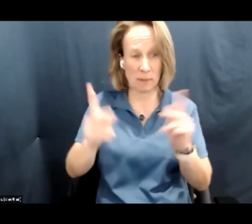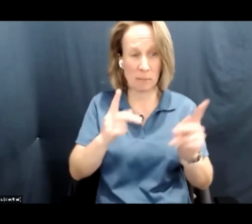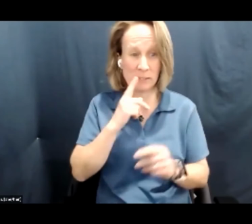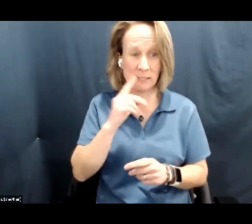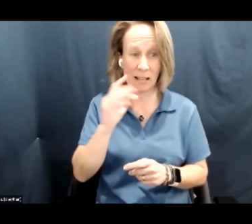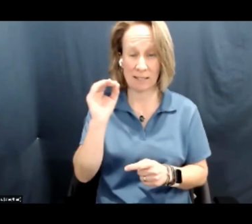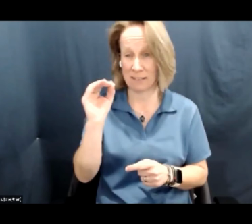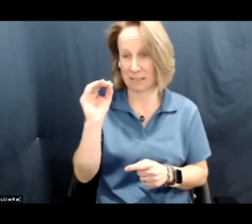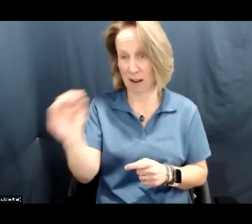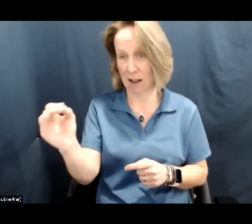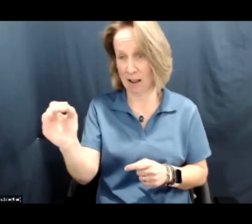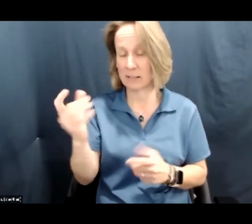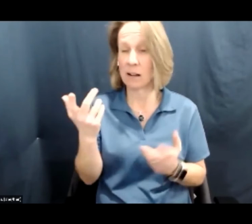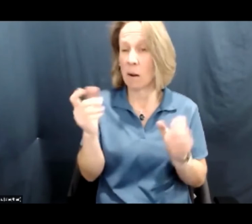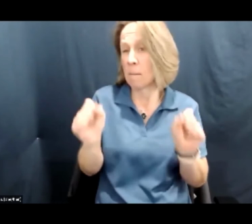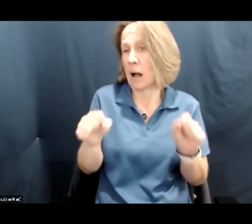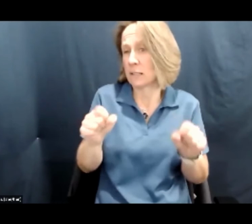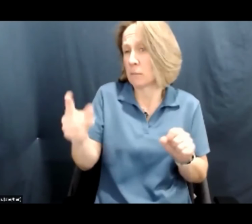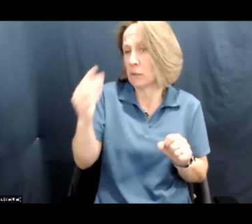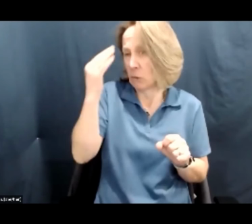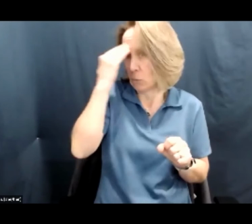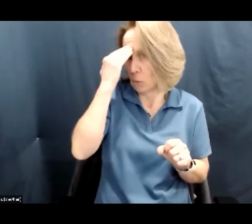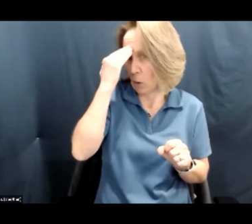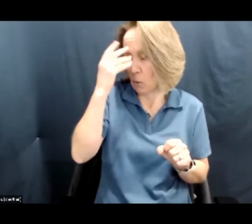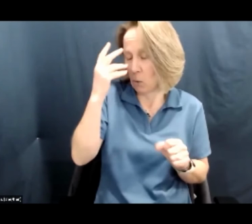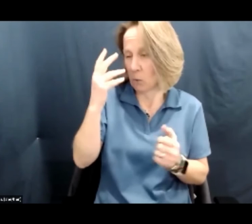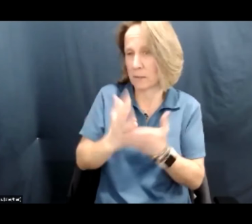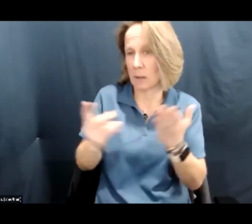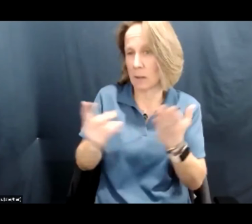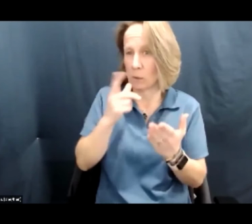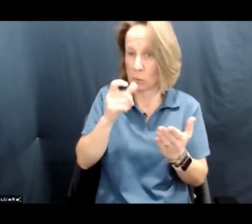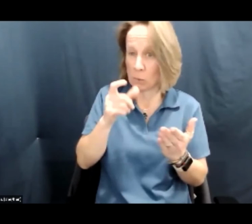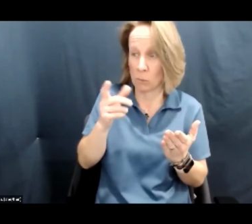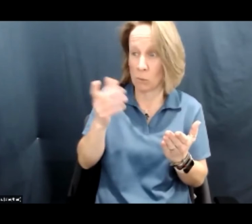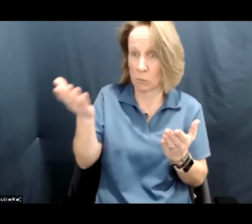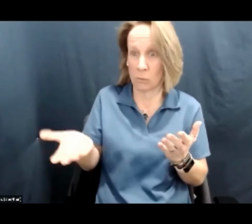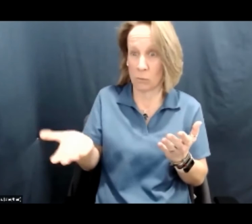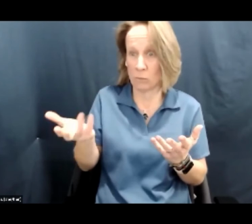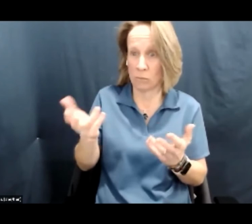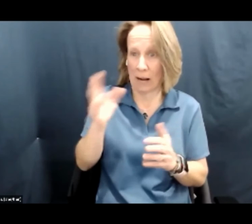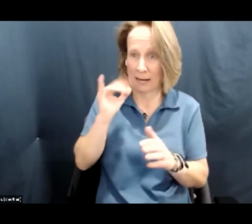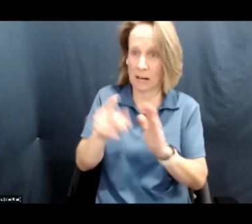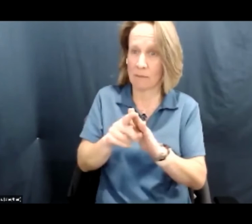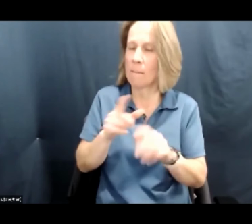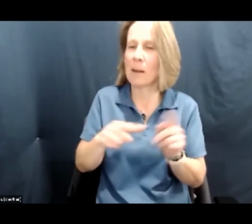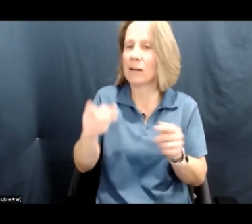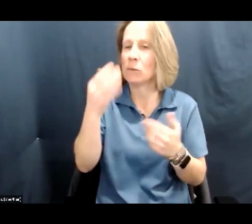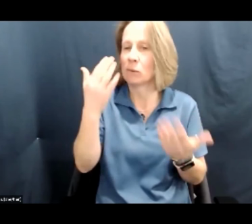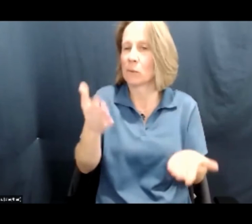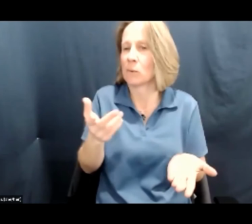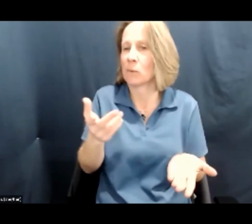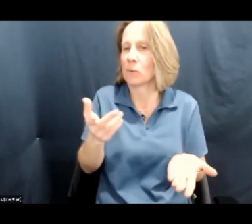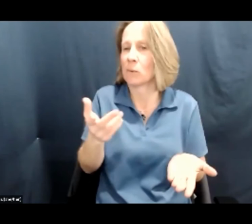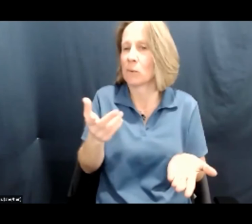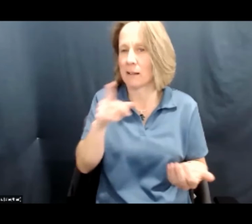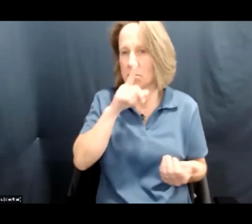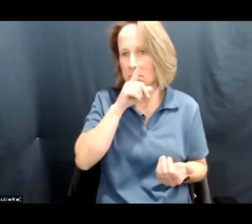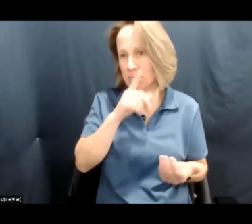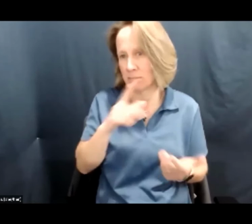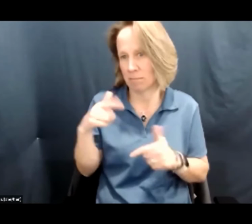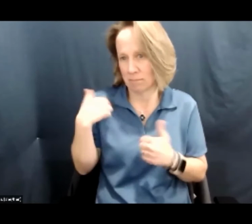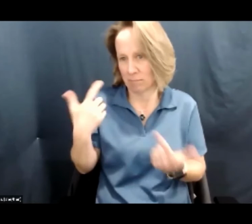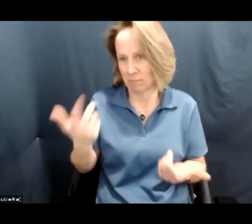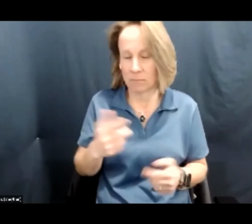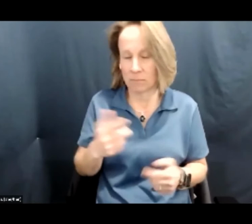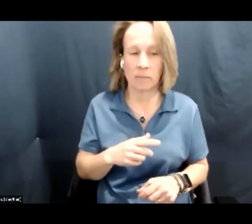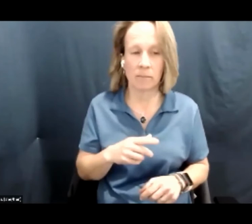you do know people who are LGBTQ and you just don't know that they're LGBTQ, right? That's definitely a possibility, but I know